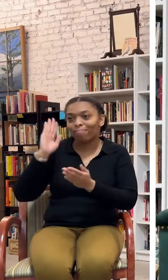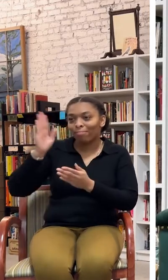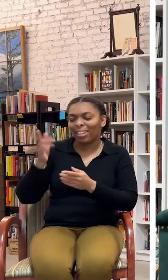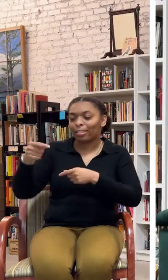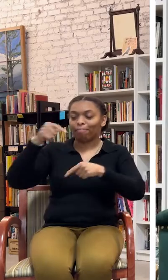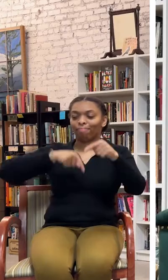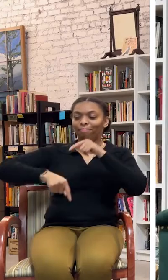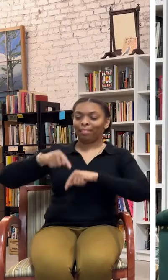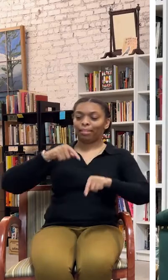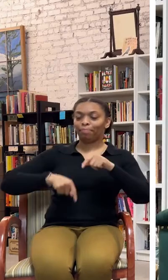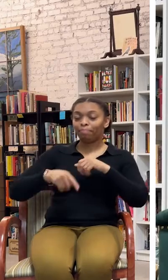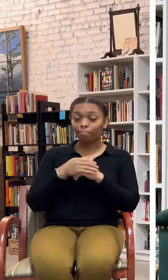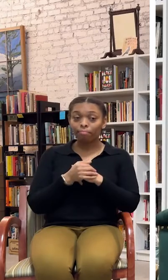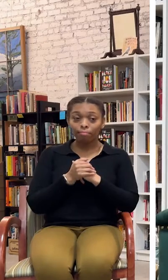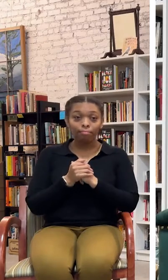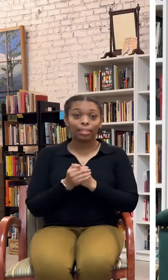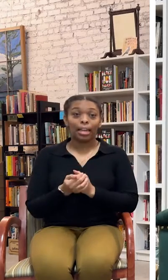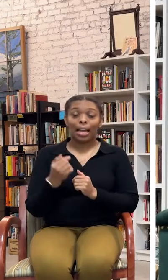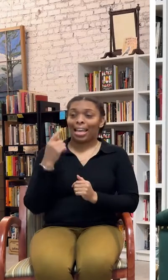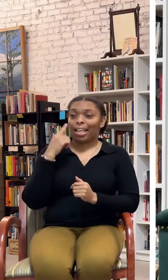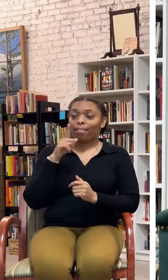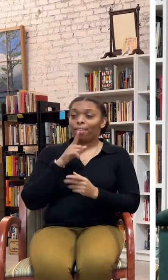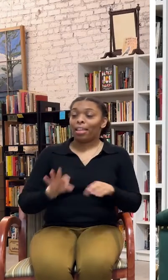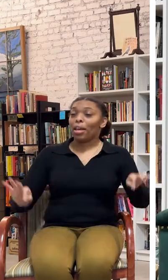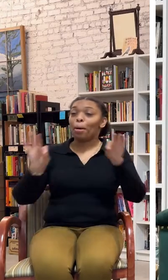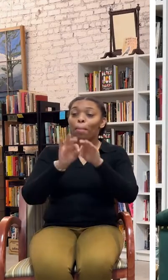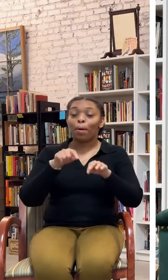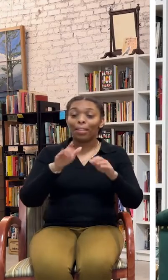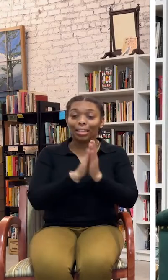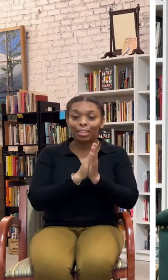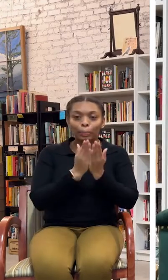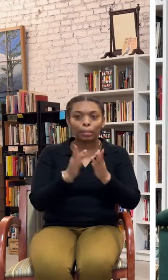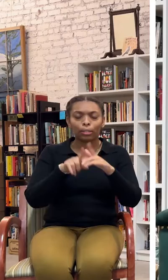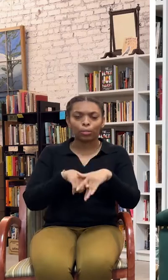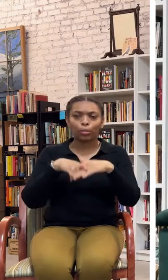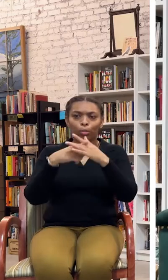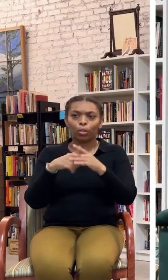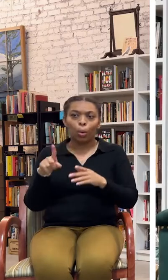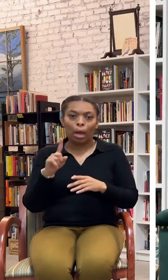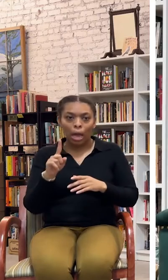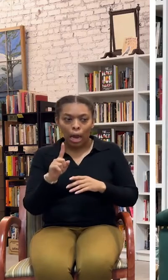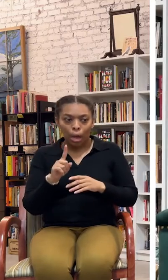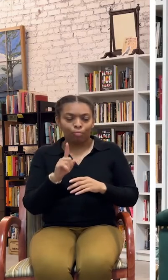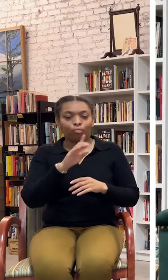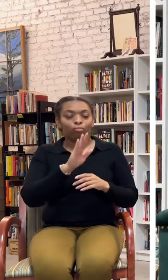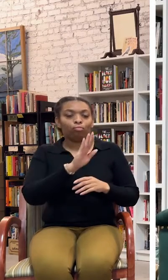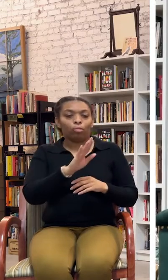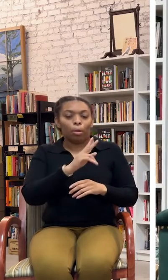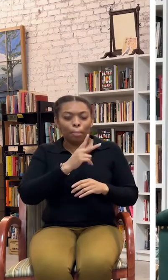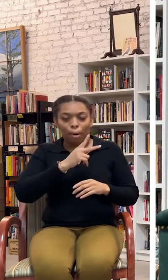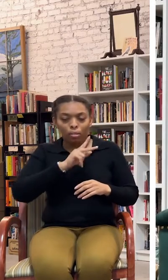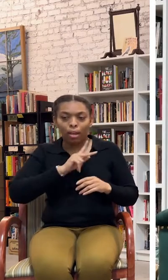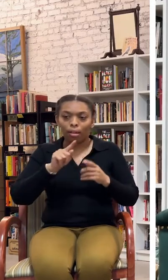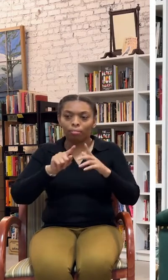bit, right? Because I think it's so important that this book begins in the place for you personally, in a place of